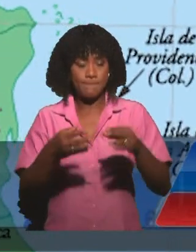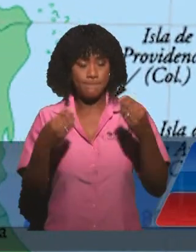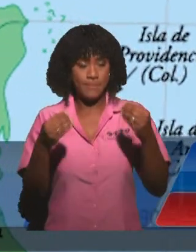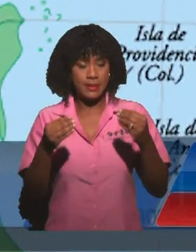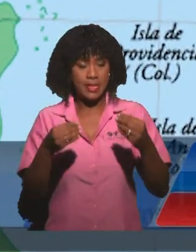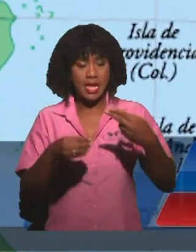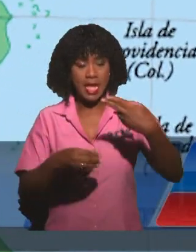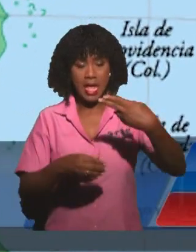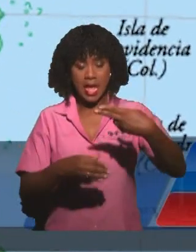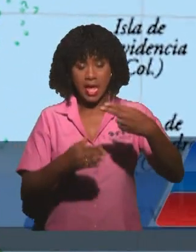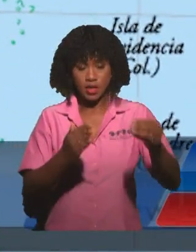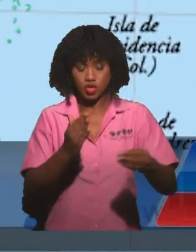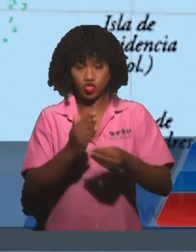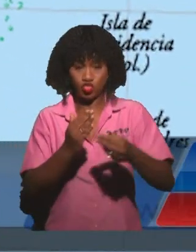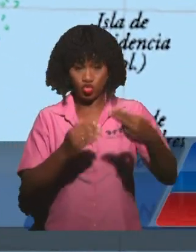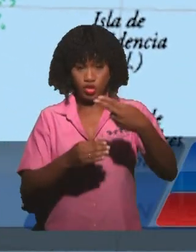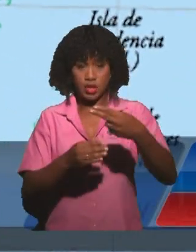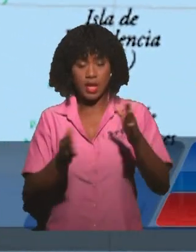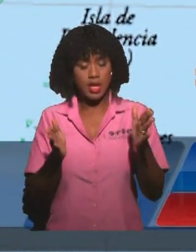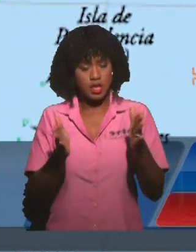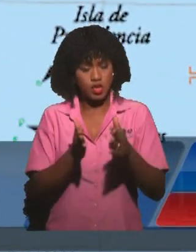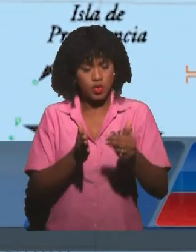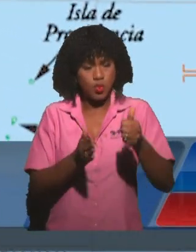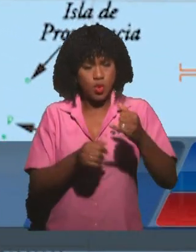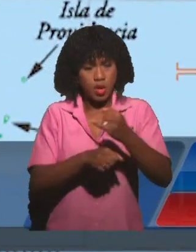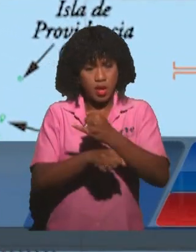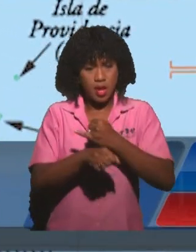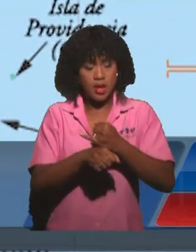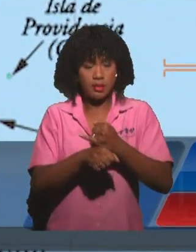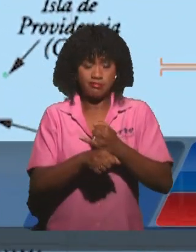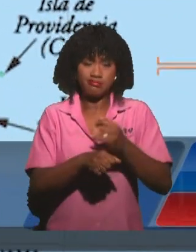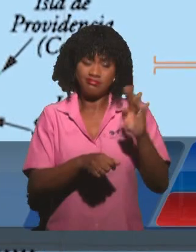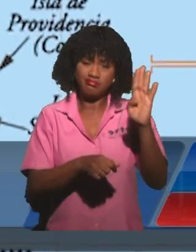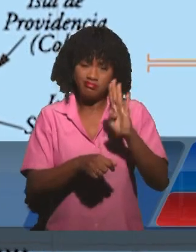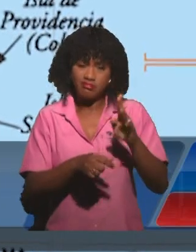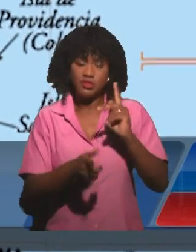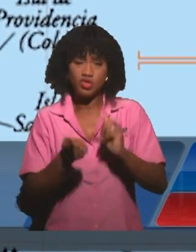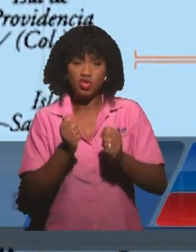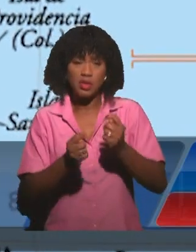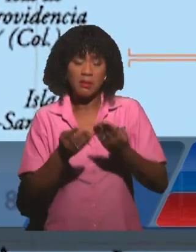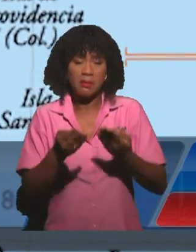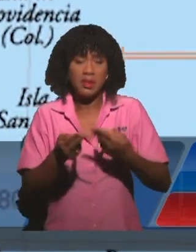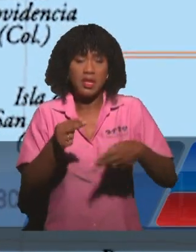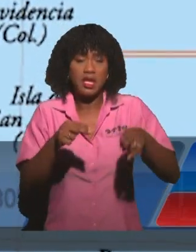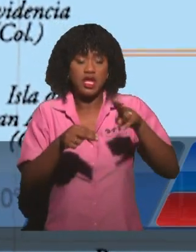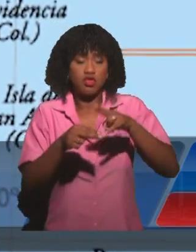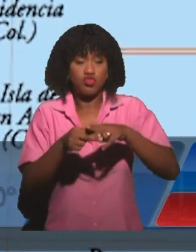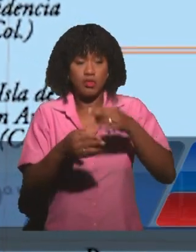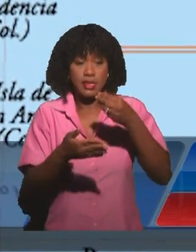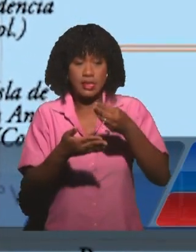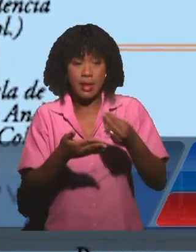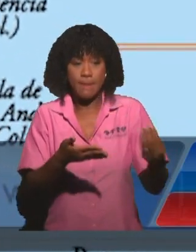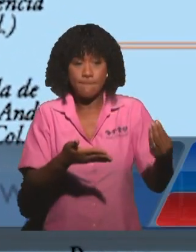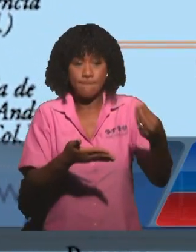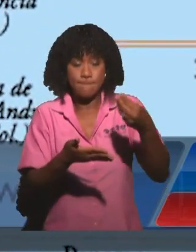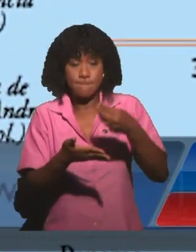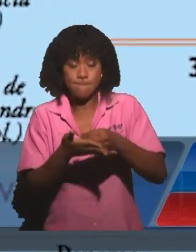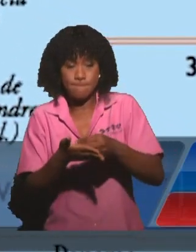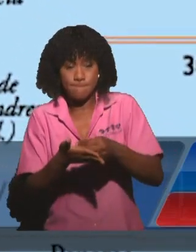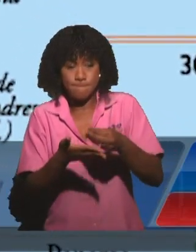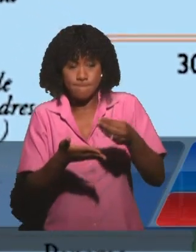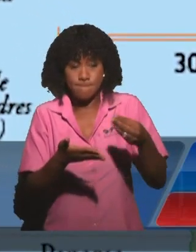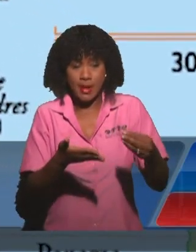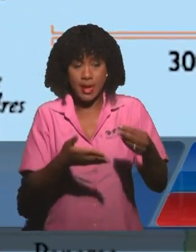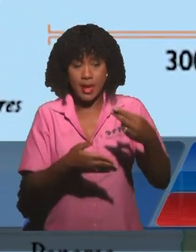of hydrogen, while smaller islands like Trinidad and Barbados might increase imports of hydrogen. This